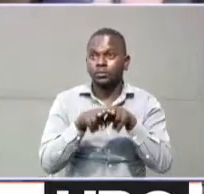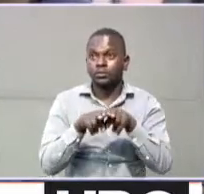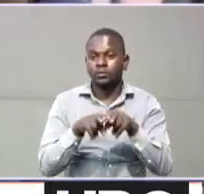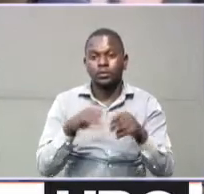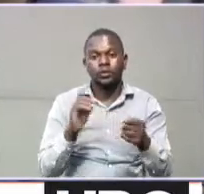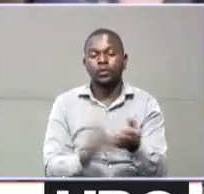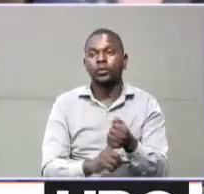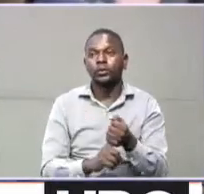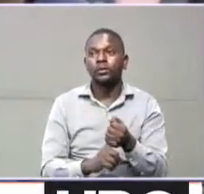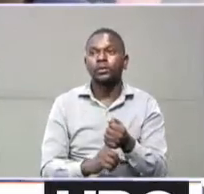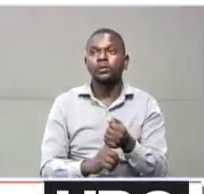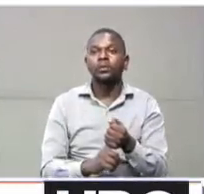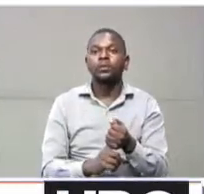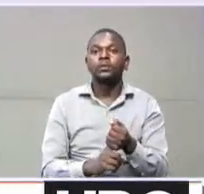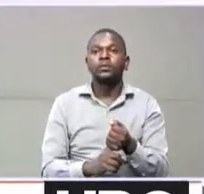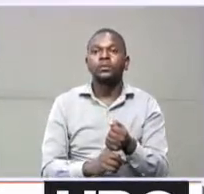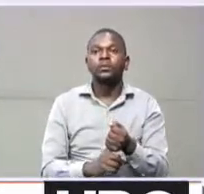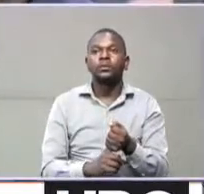secured